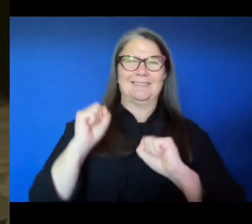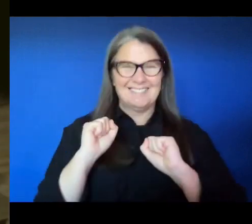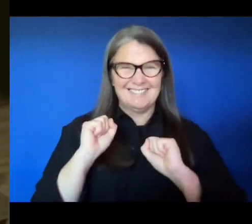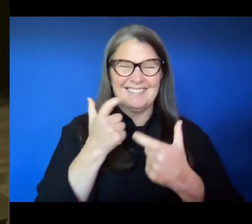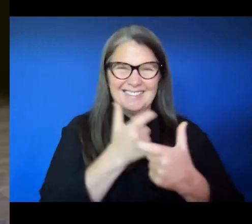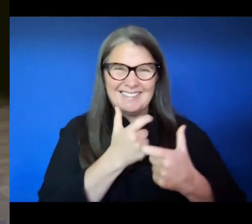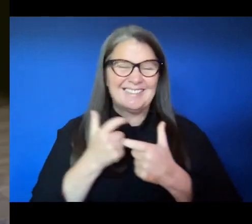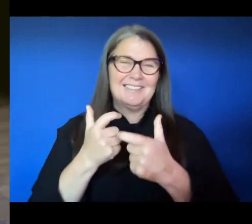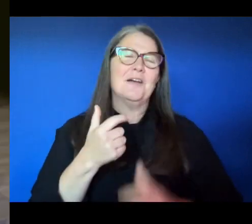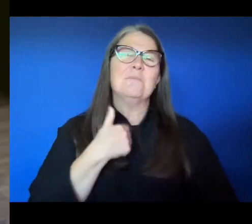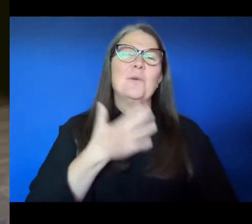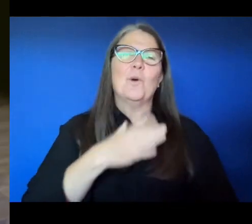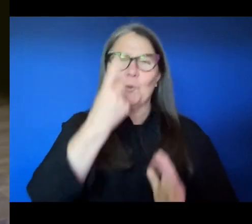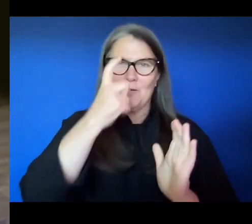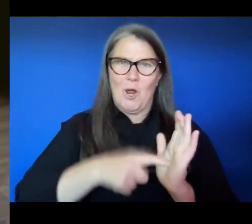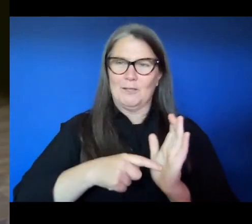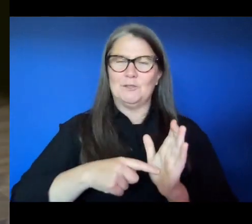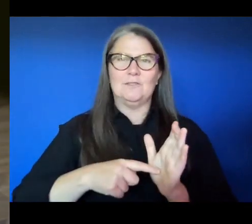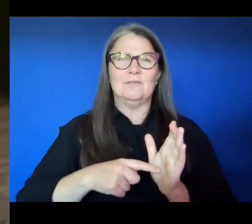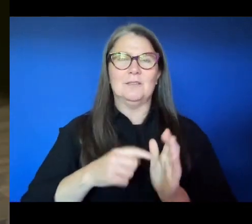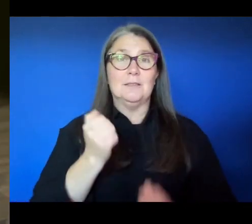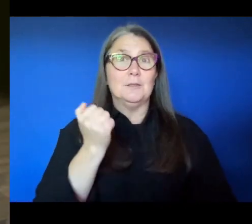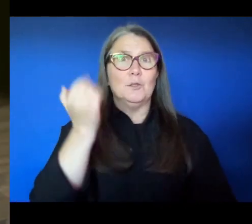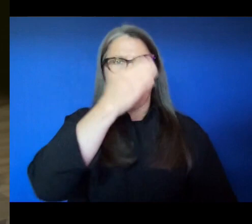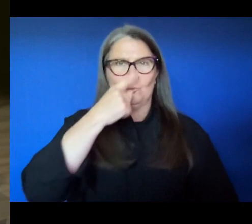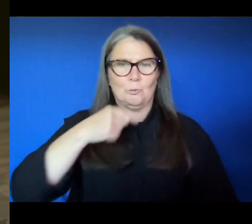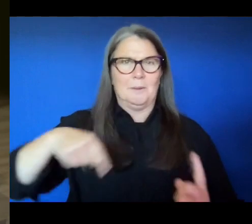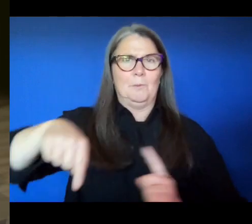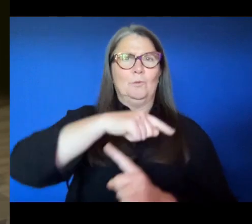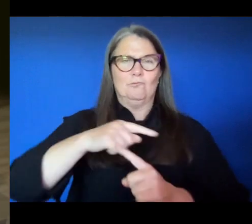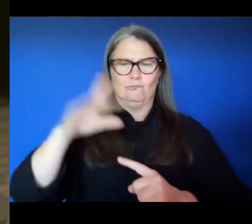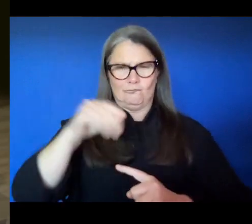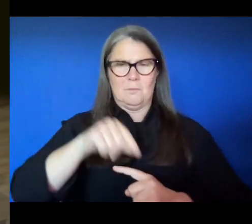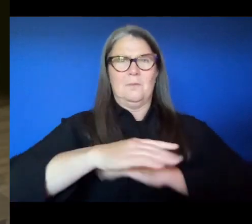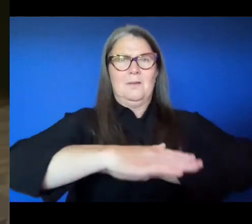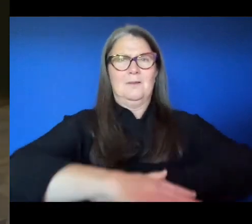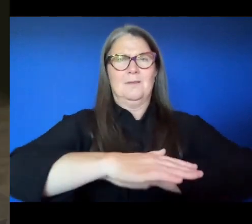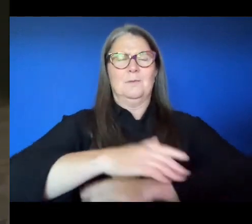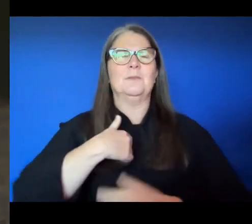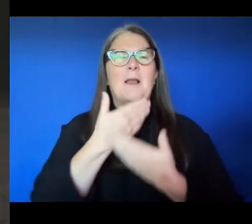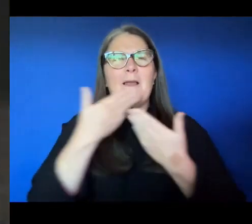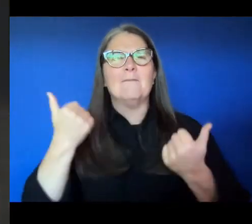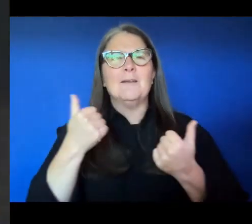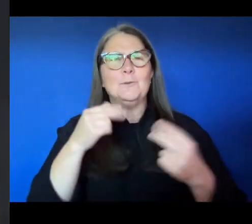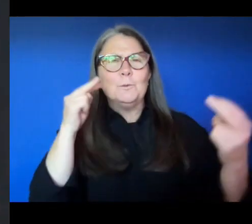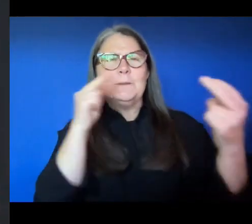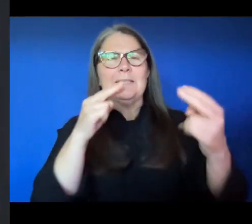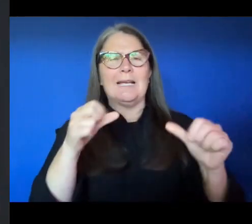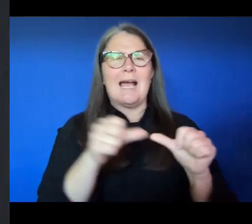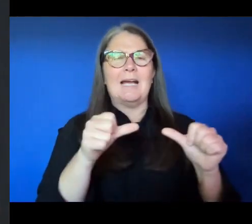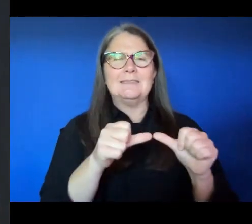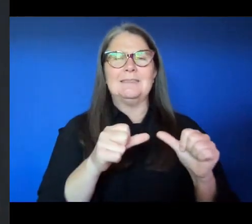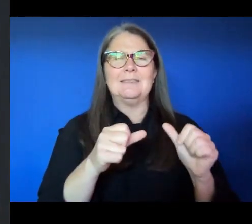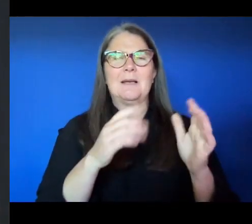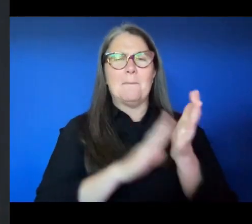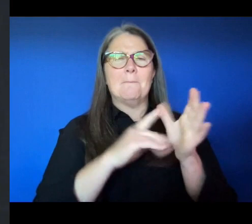lovely just recently seeing Auntie Matilda House just up at the IATSIS conference. So my name is Judy Watson.